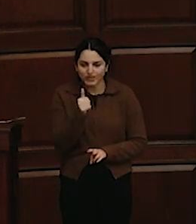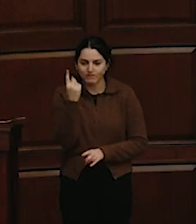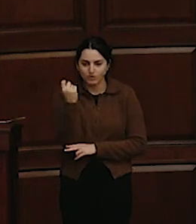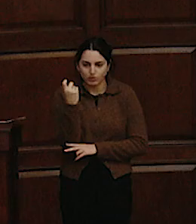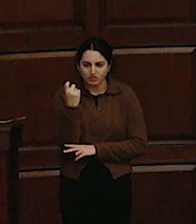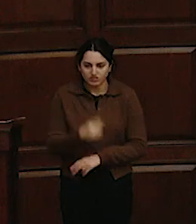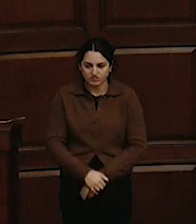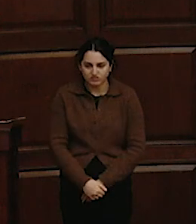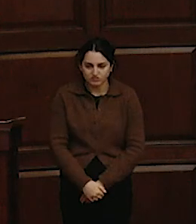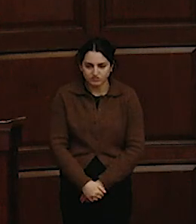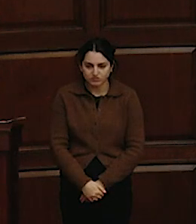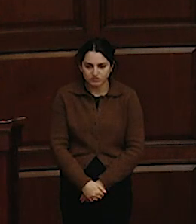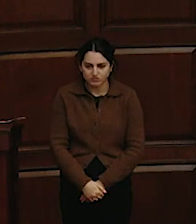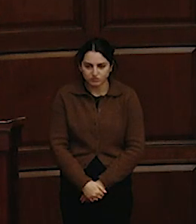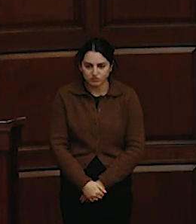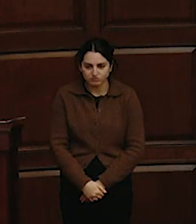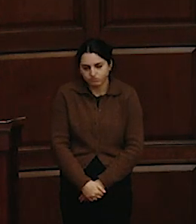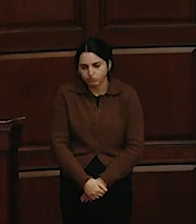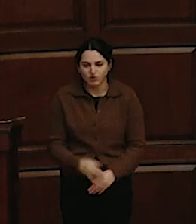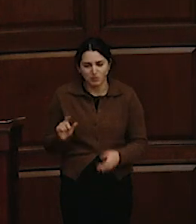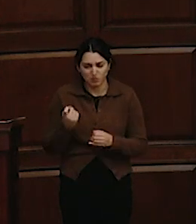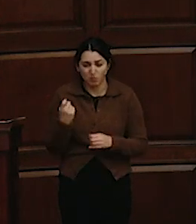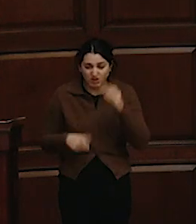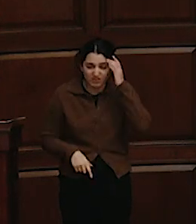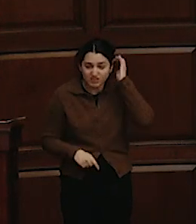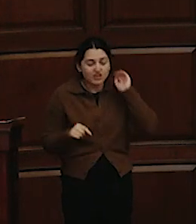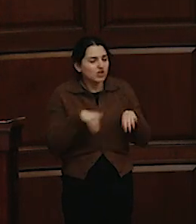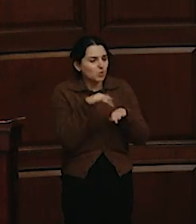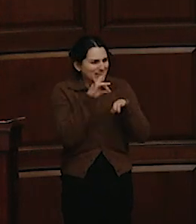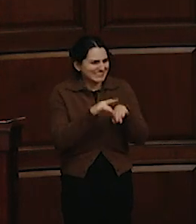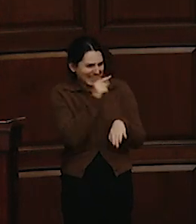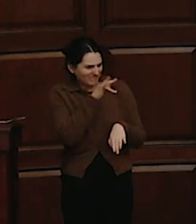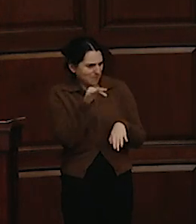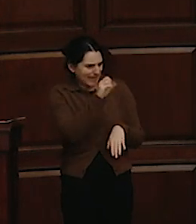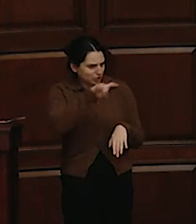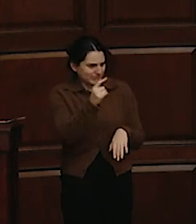that that's interesting. Someone's inquiring as to where the disease name came from.